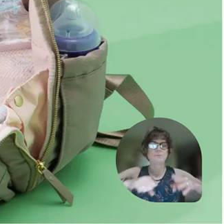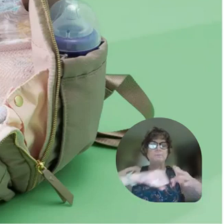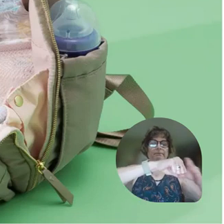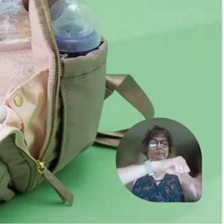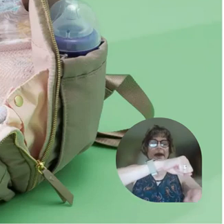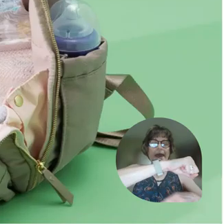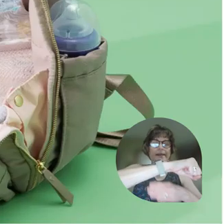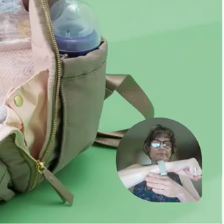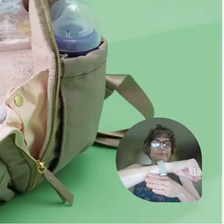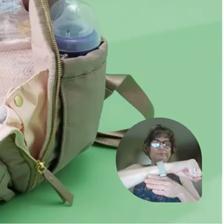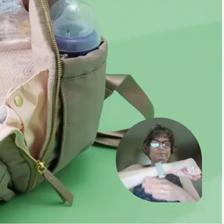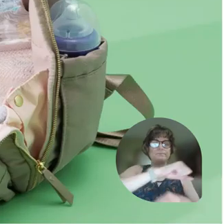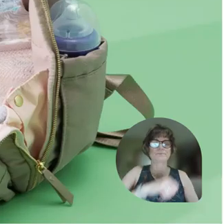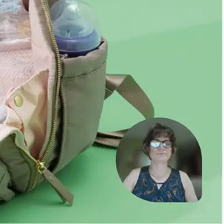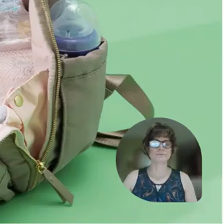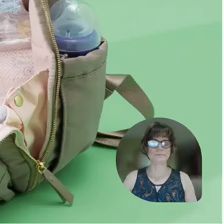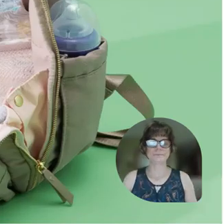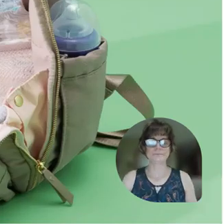Diaper bag.